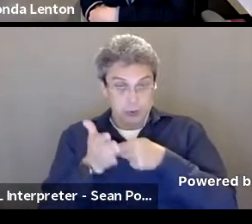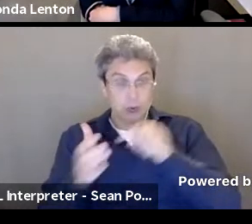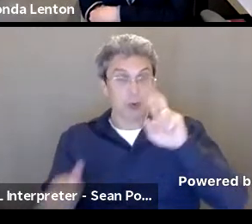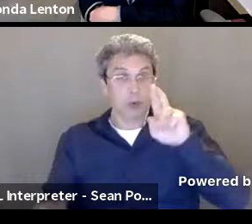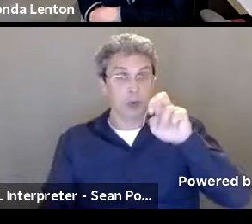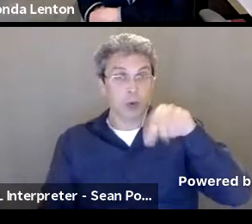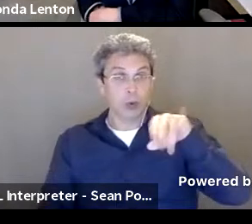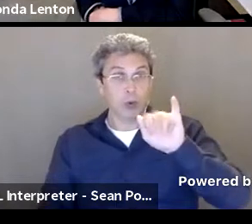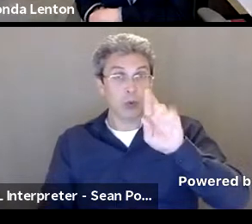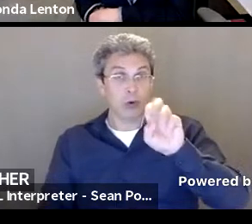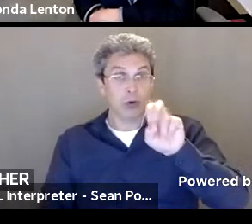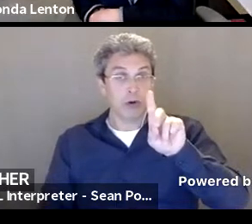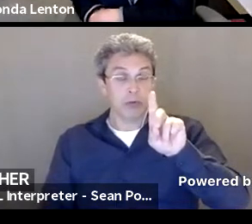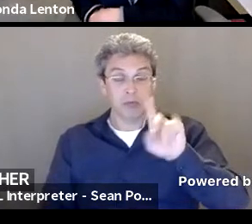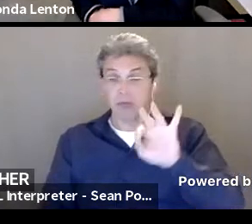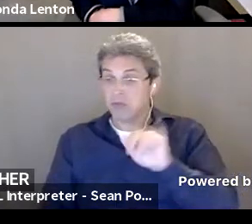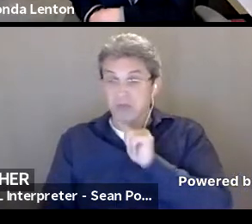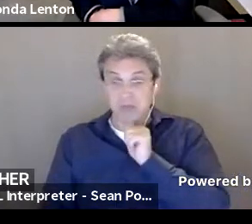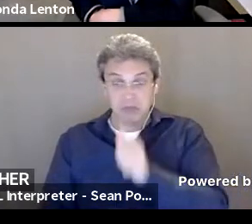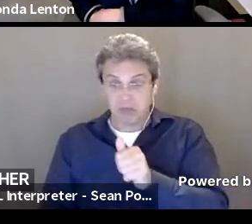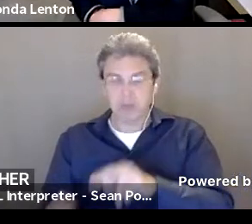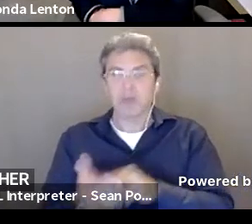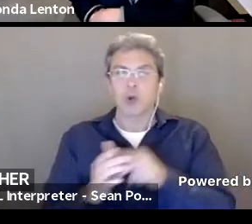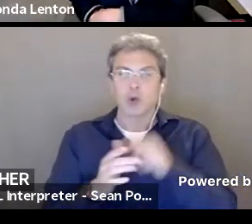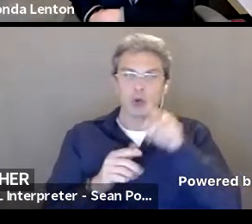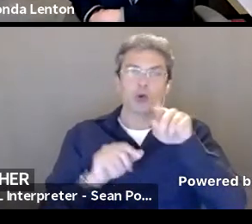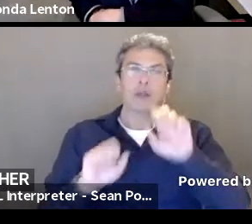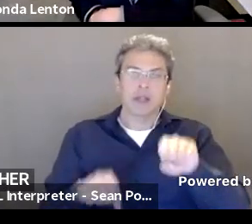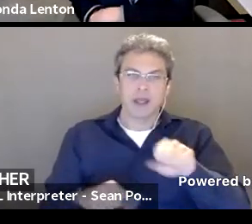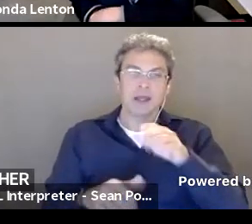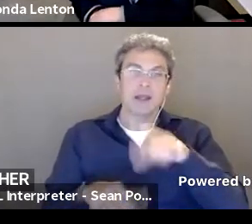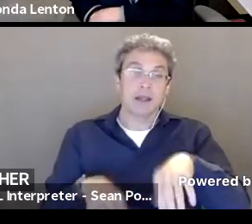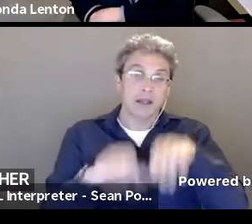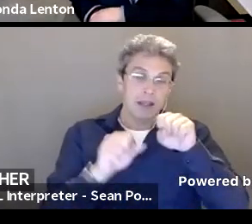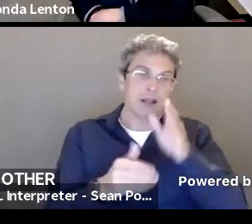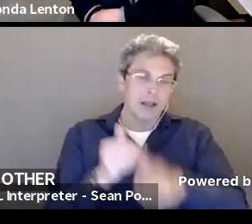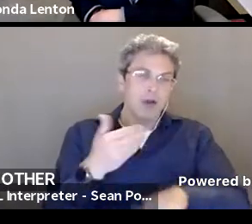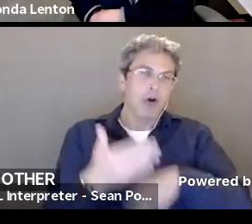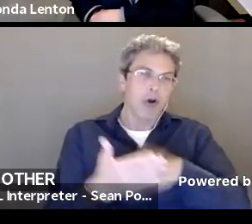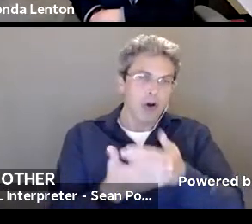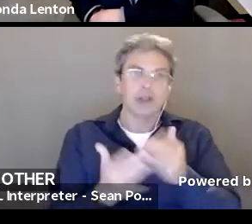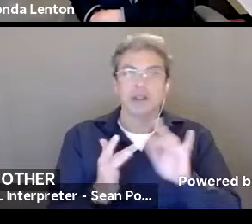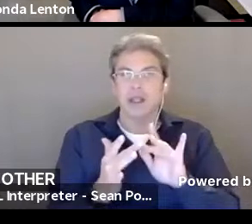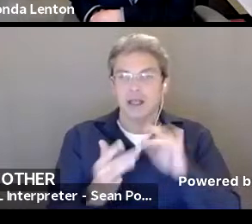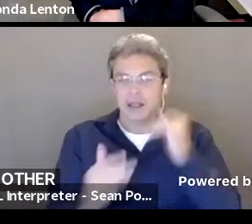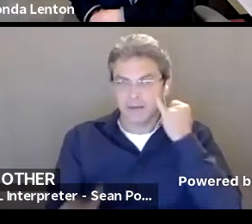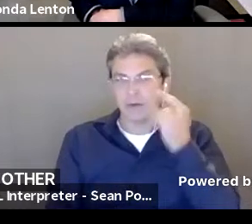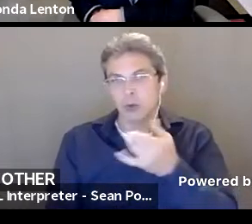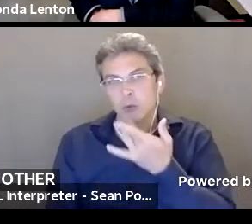other course will have the ability to complete it entirely remotely if that is your preference.